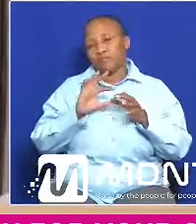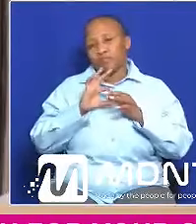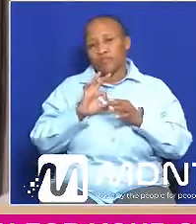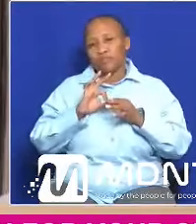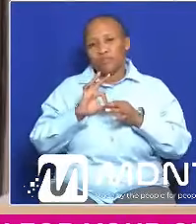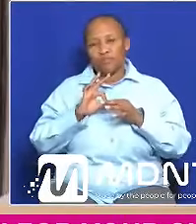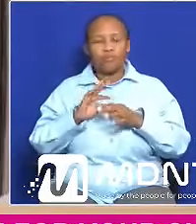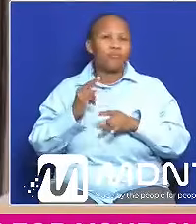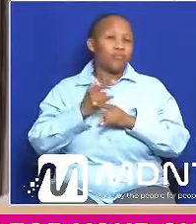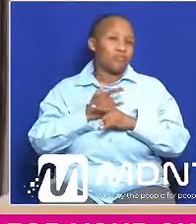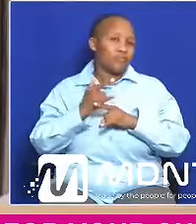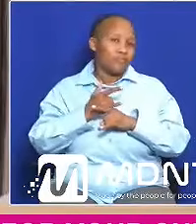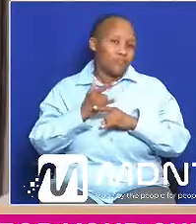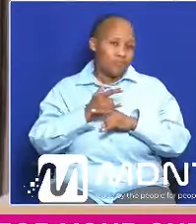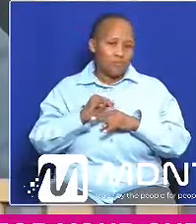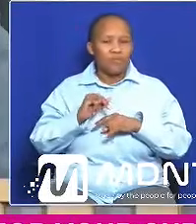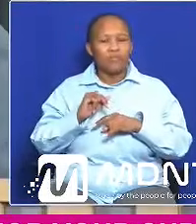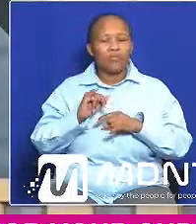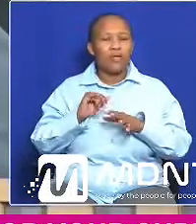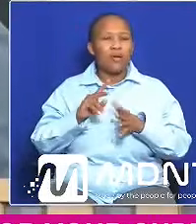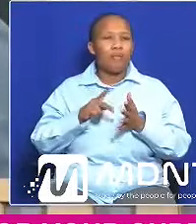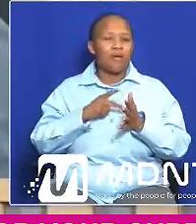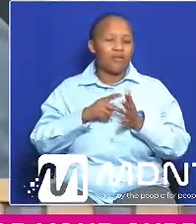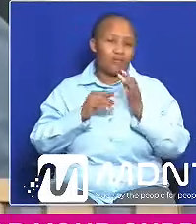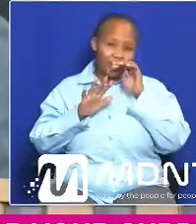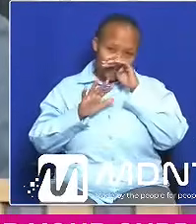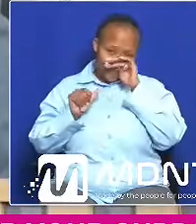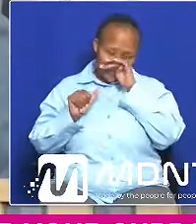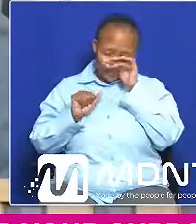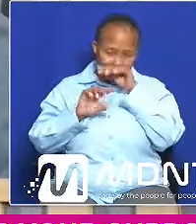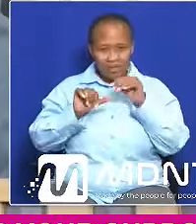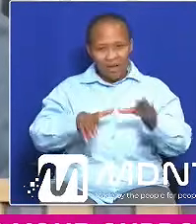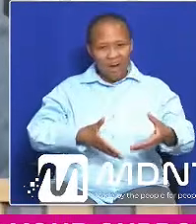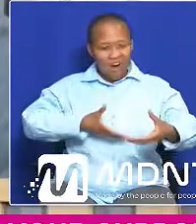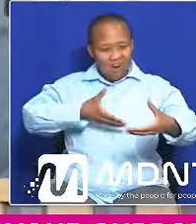this other big file that I think you just got? Yes, of course. Okay.